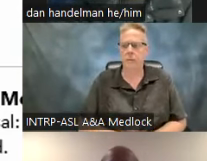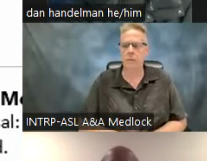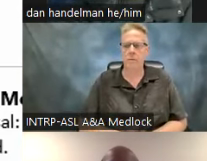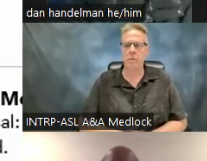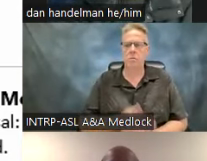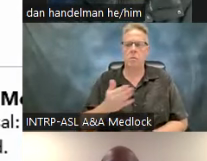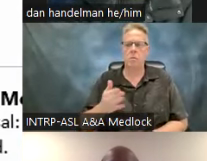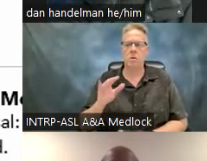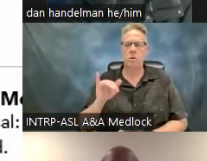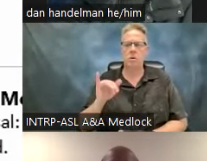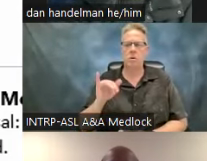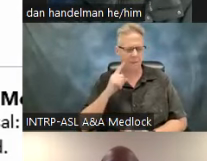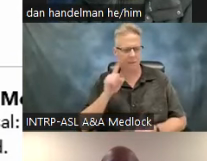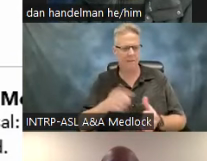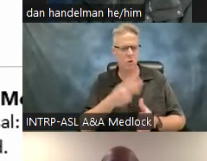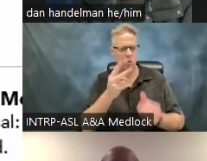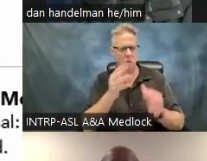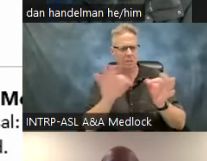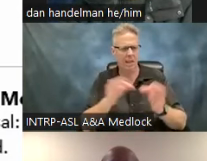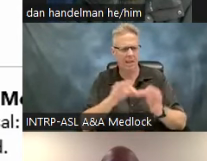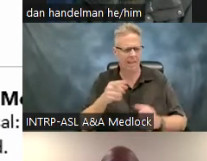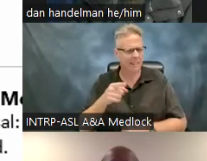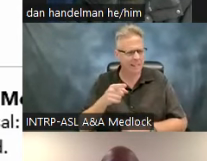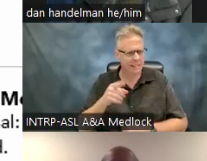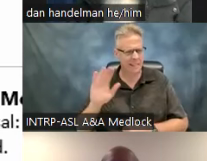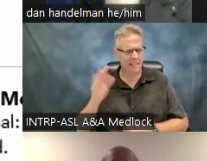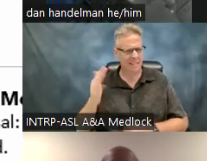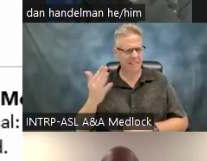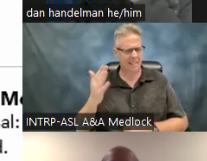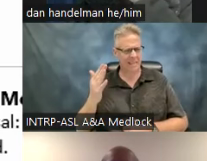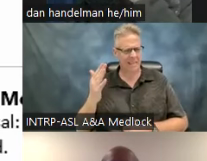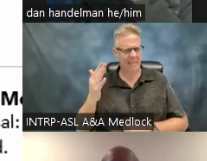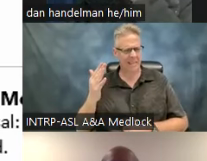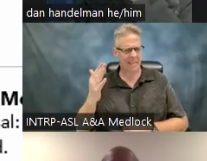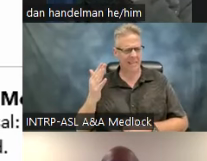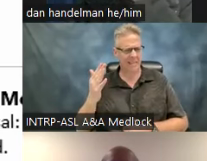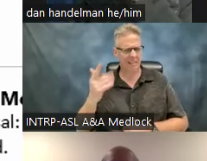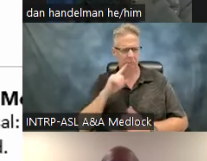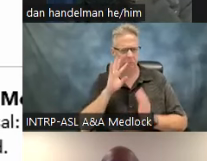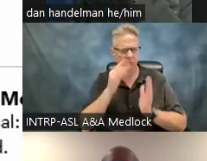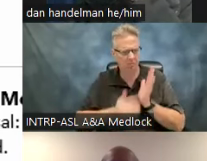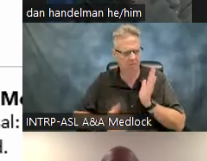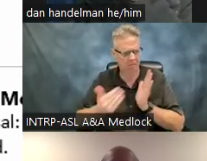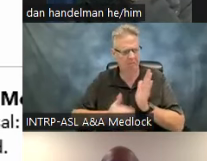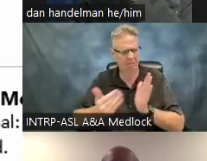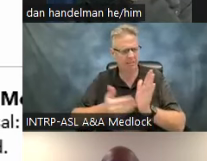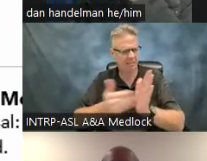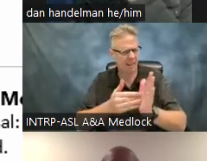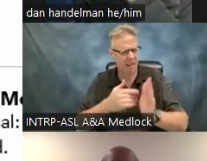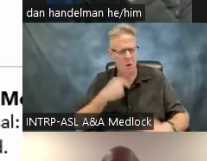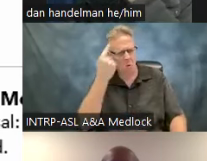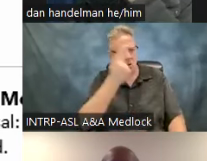two sentences, especially like the first one, it just, I mean, it seems so like redundant, you know, that I'm wondering if it might